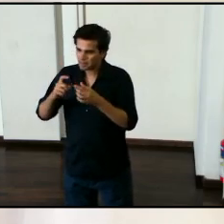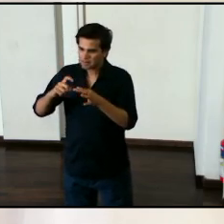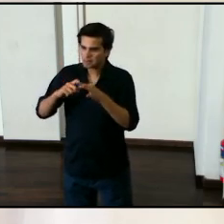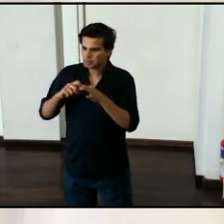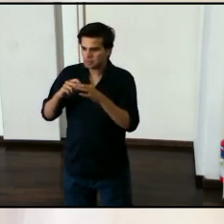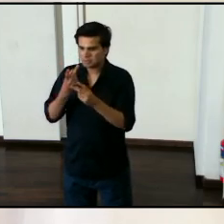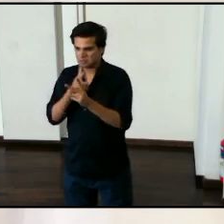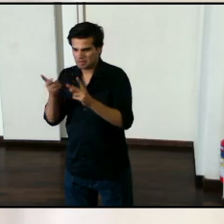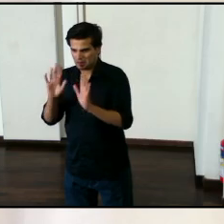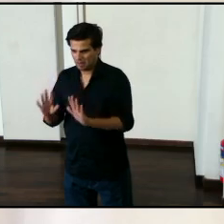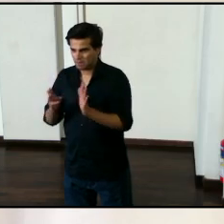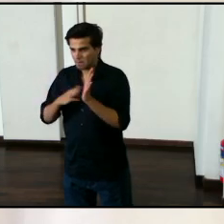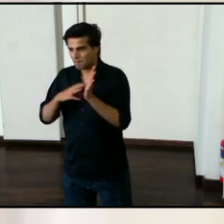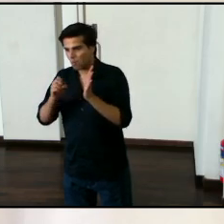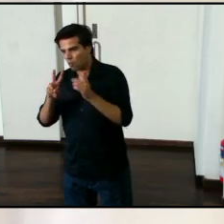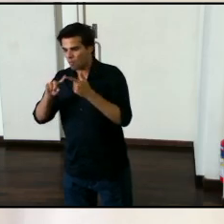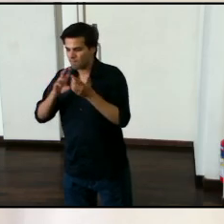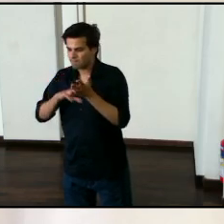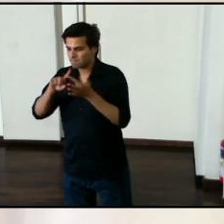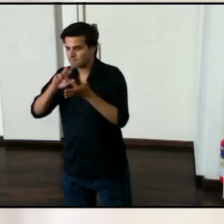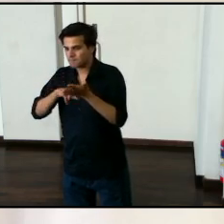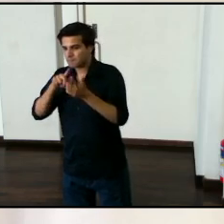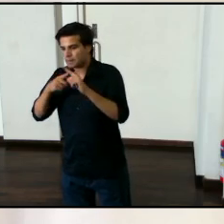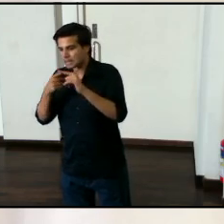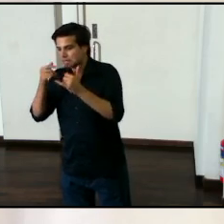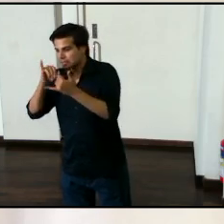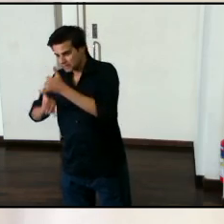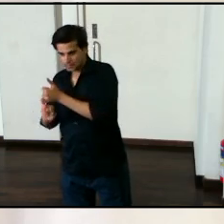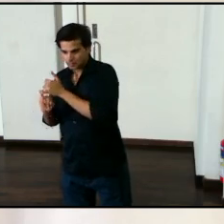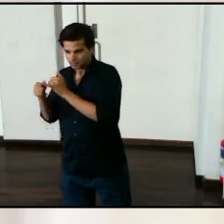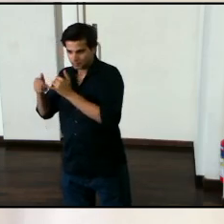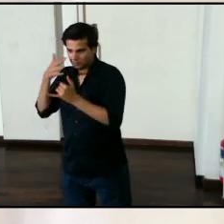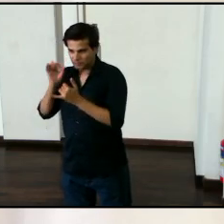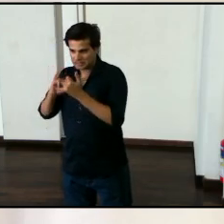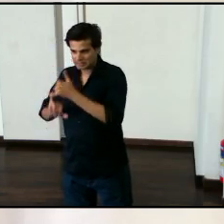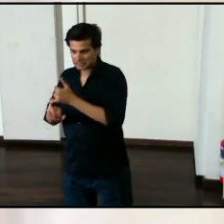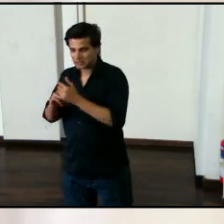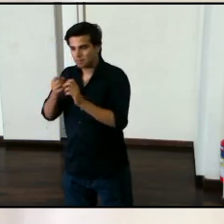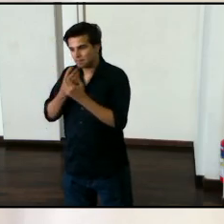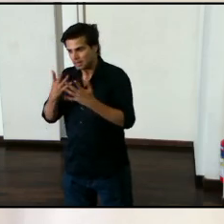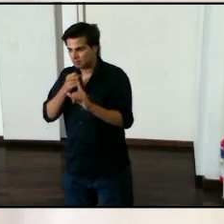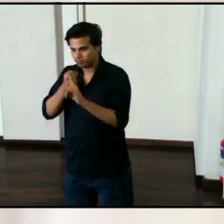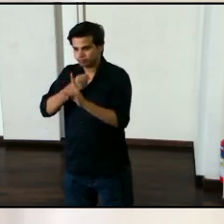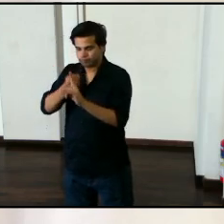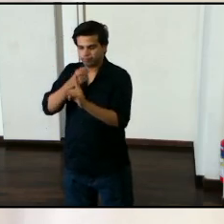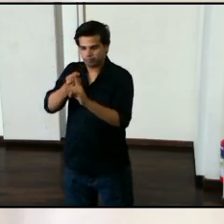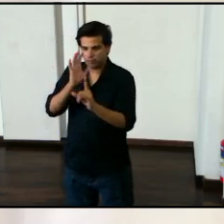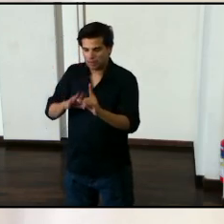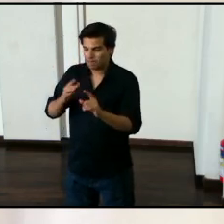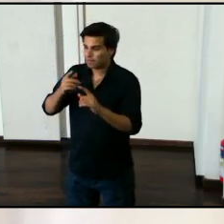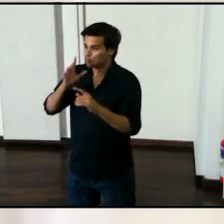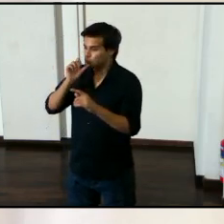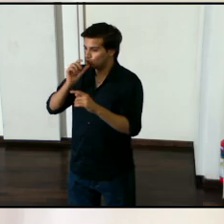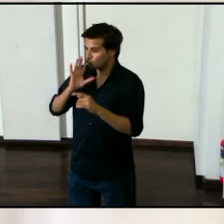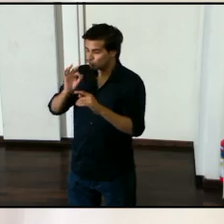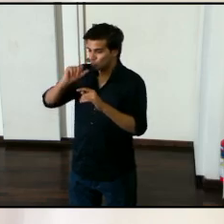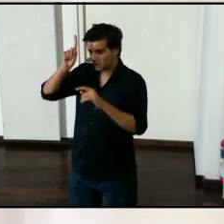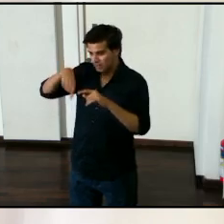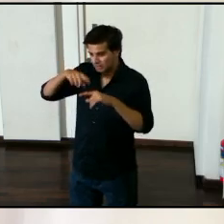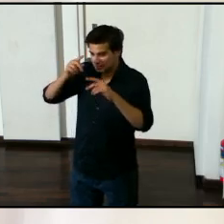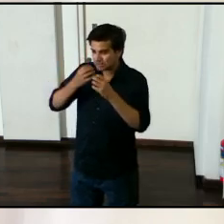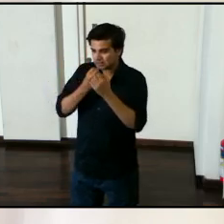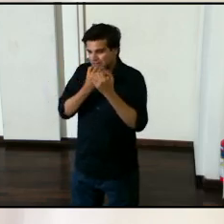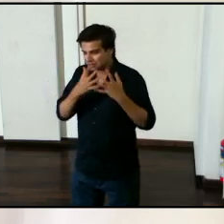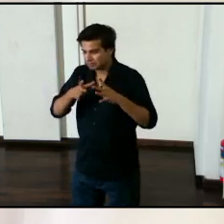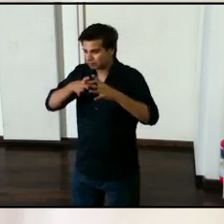pluralize. There is no one Indian women's movements because India is vast and varied. The kinds of questions that